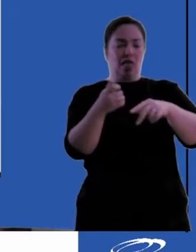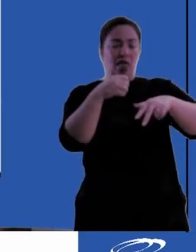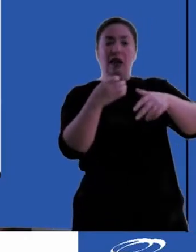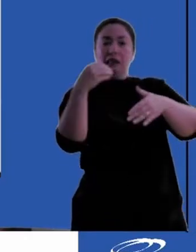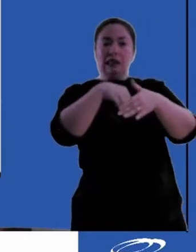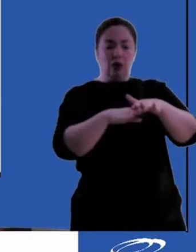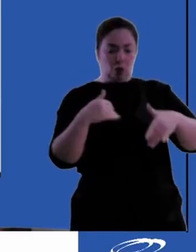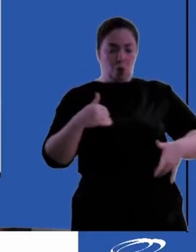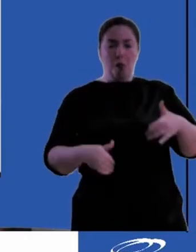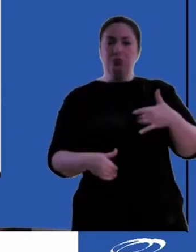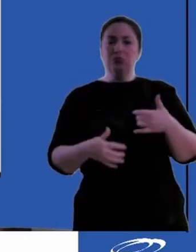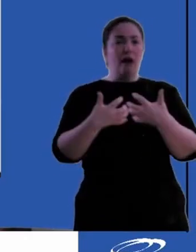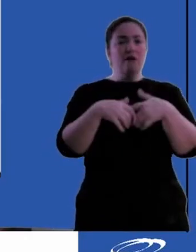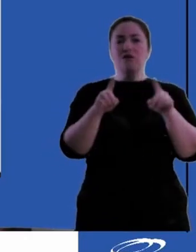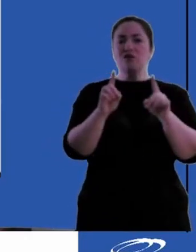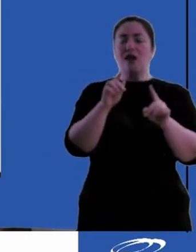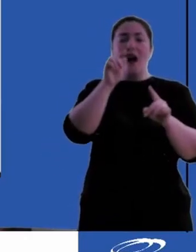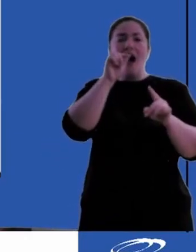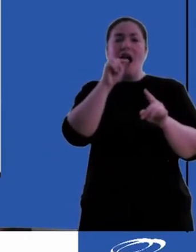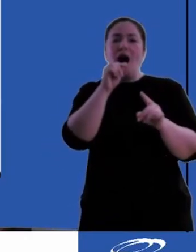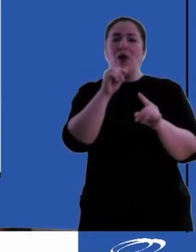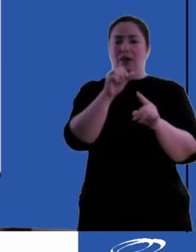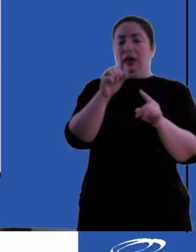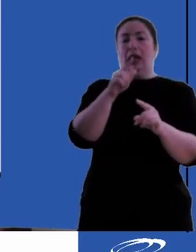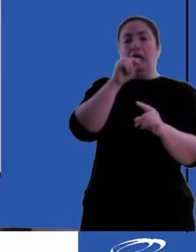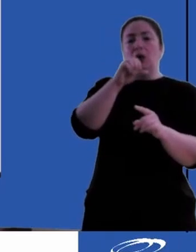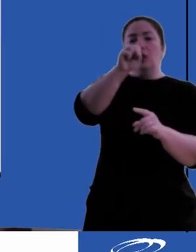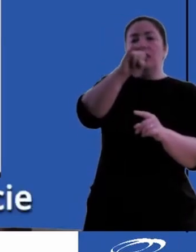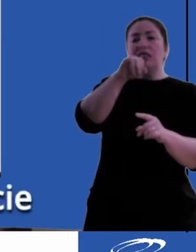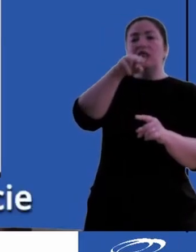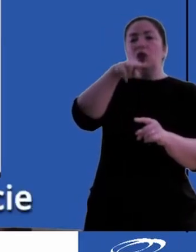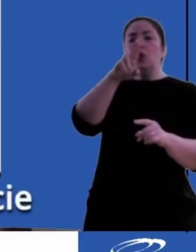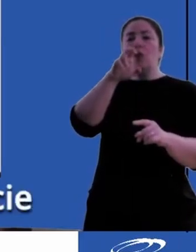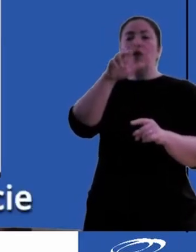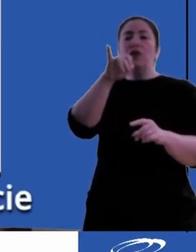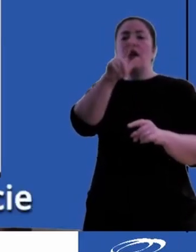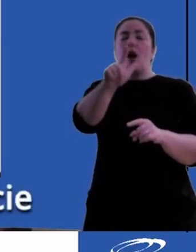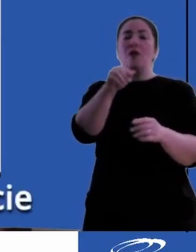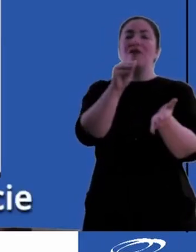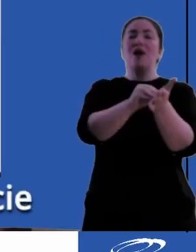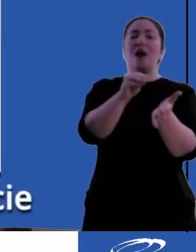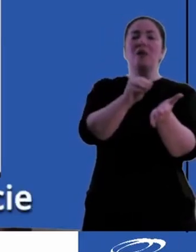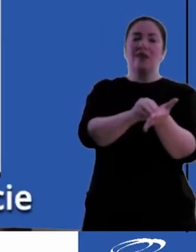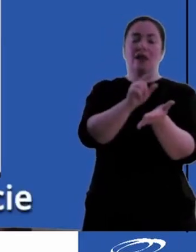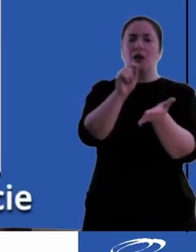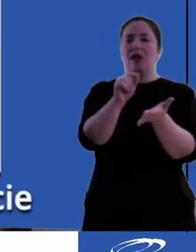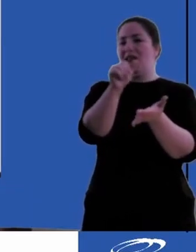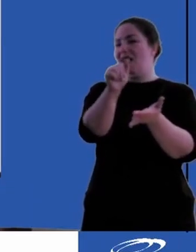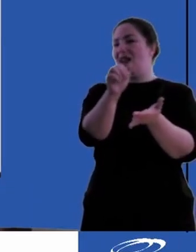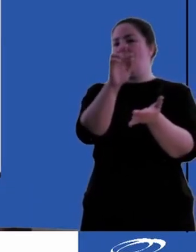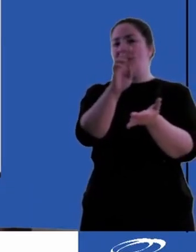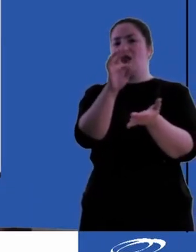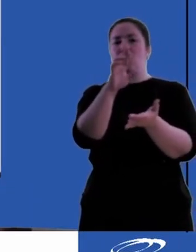of periprosthetic joint infection, doing both tissue cultures, and if you can do sonicate cultures or sample the implant surface in some